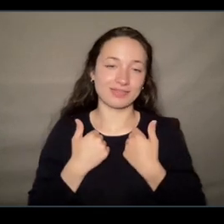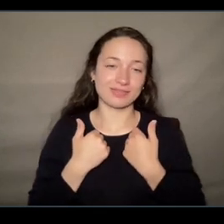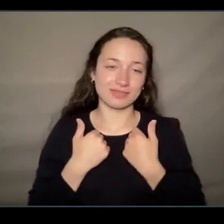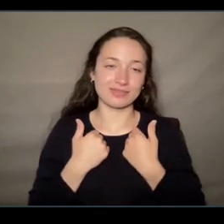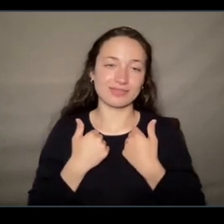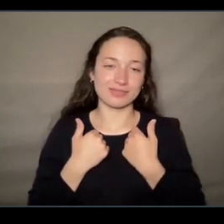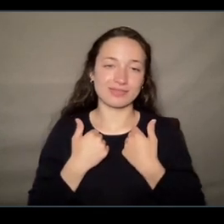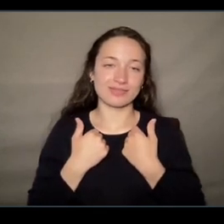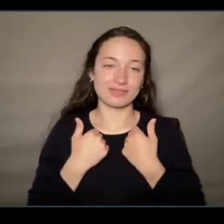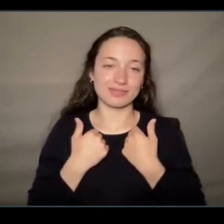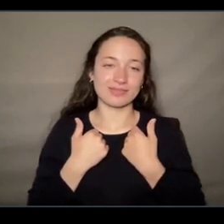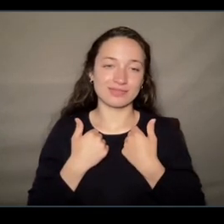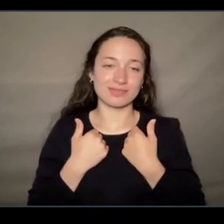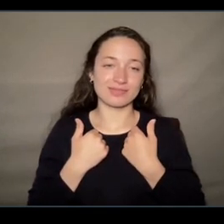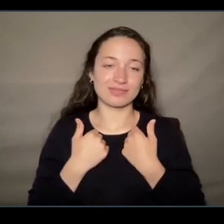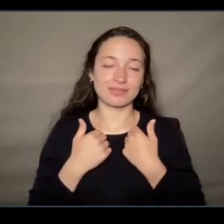life.